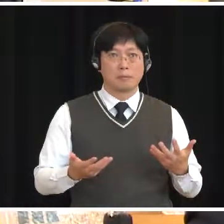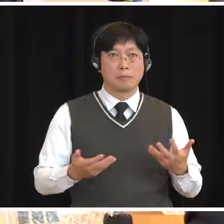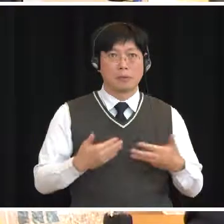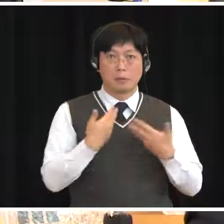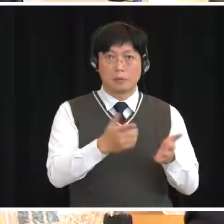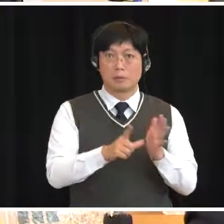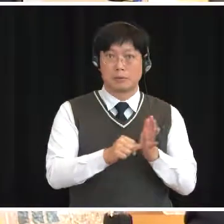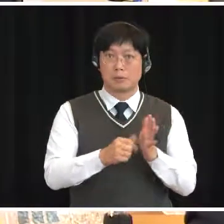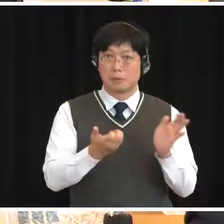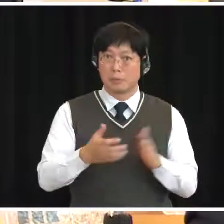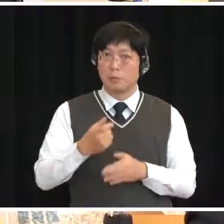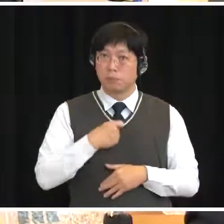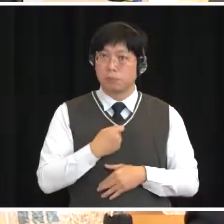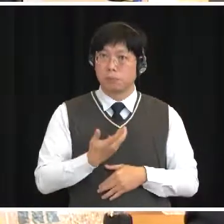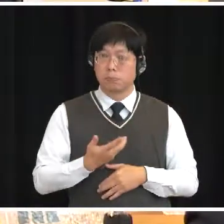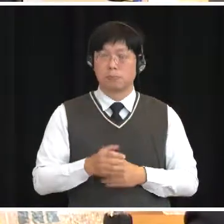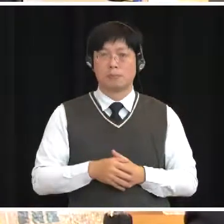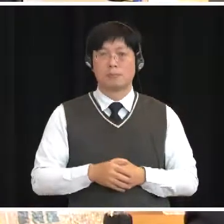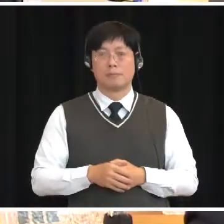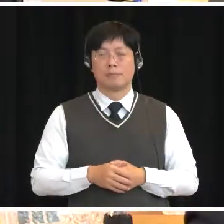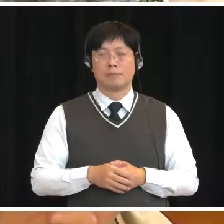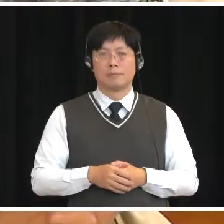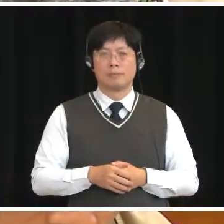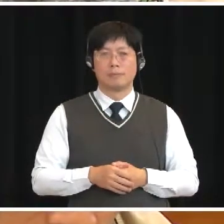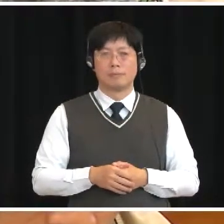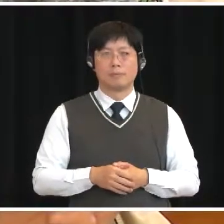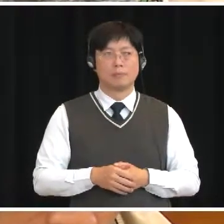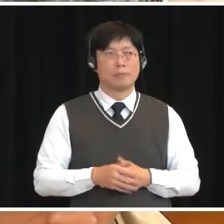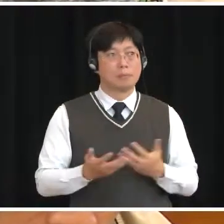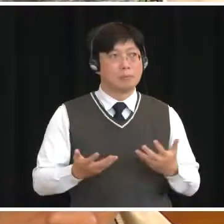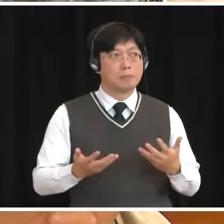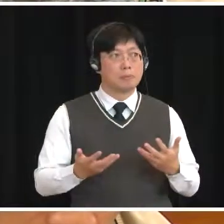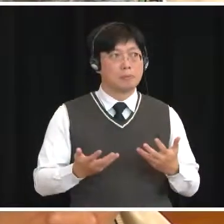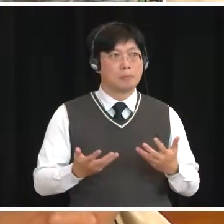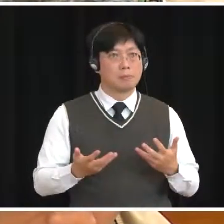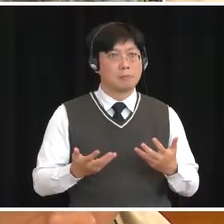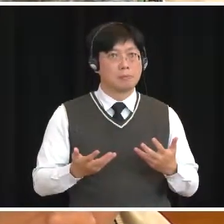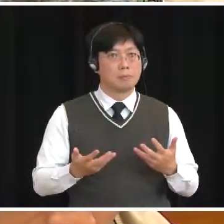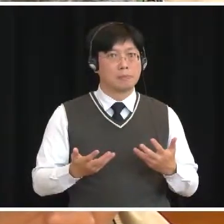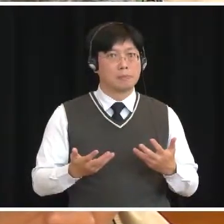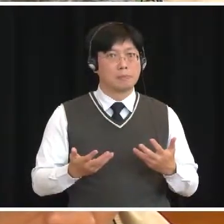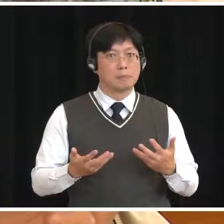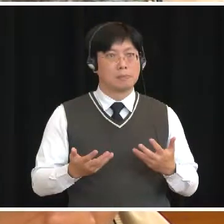Or you need more time to think about it?